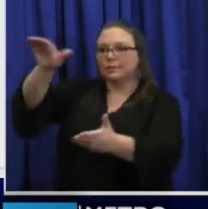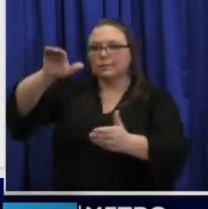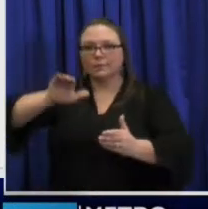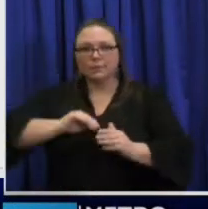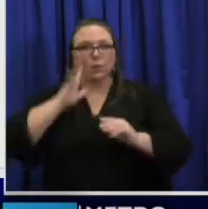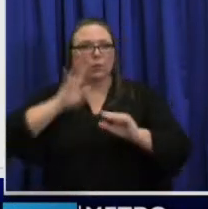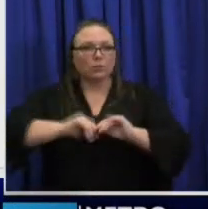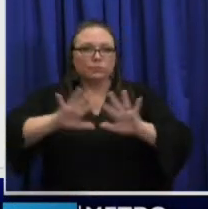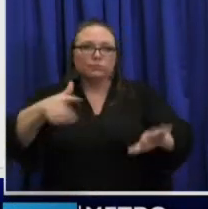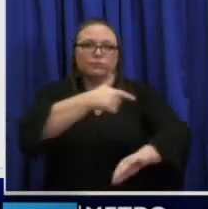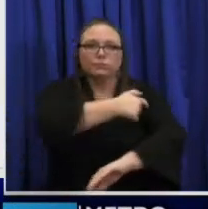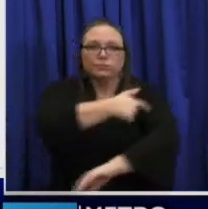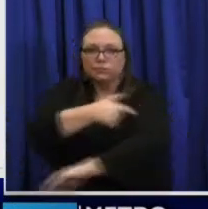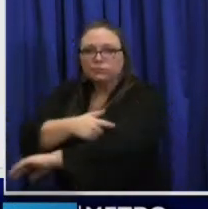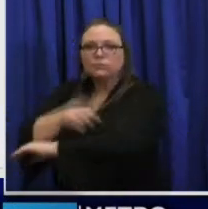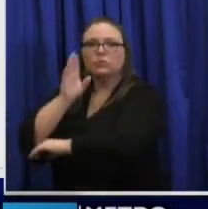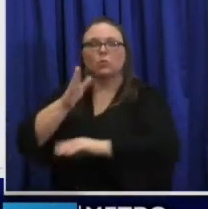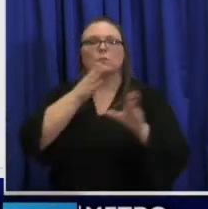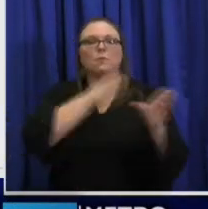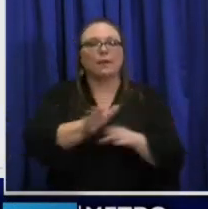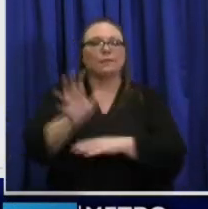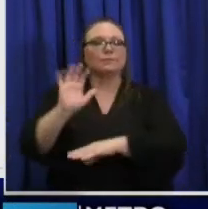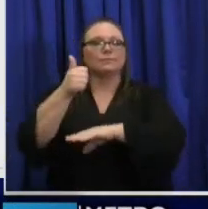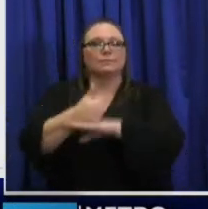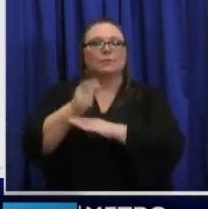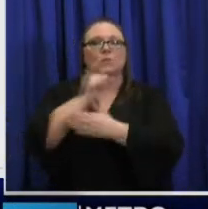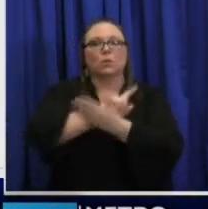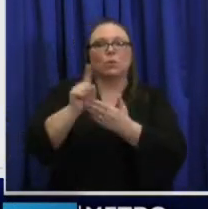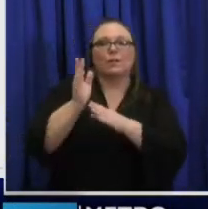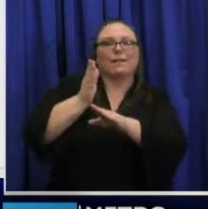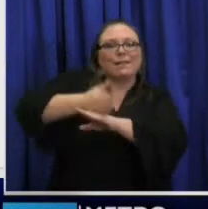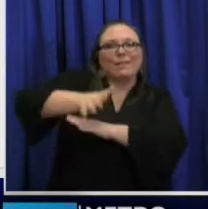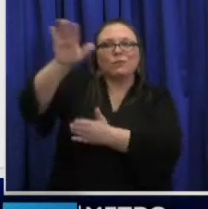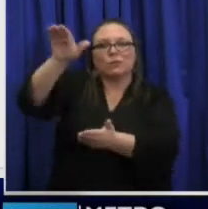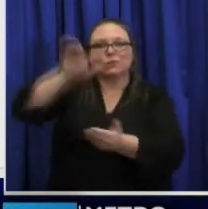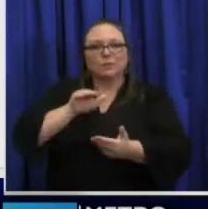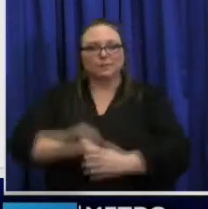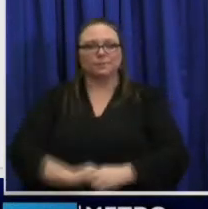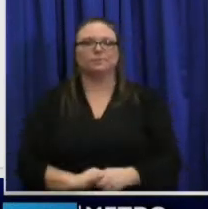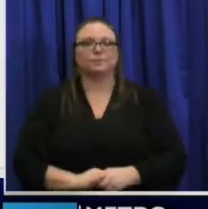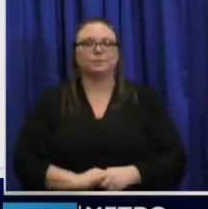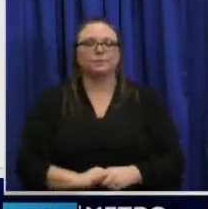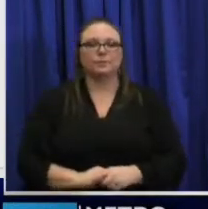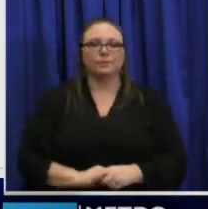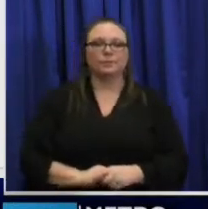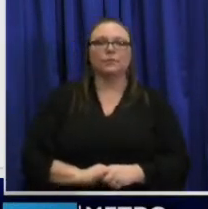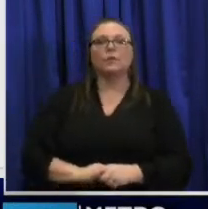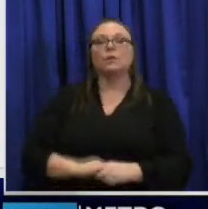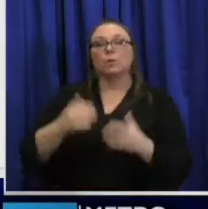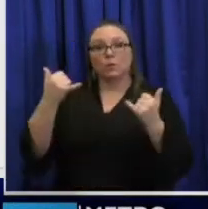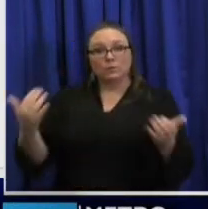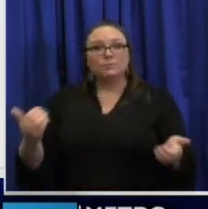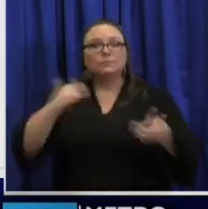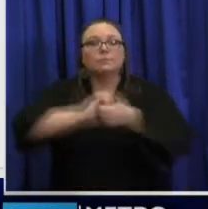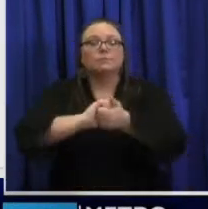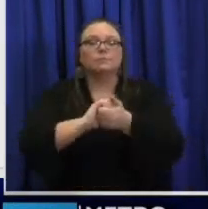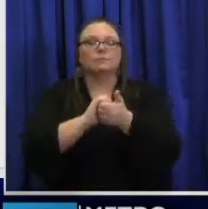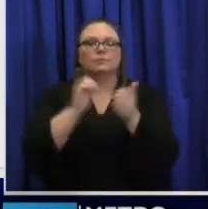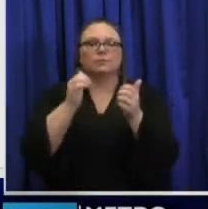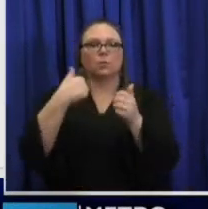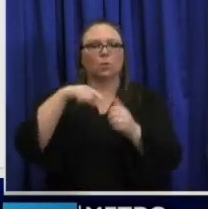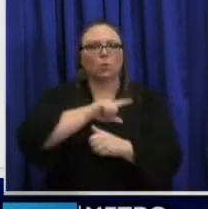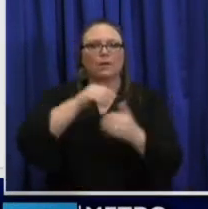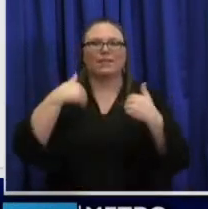in arms, and we have a plan to give them out within a week or so after receiving them. Right now, through our partnership, we're giving